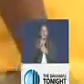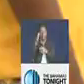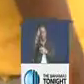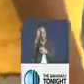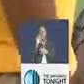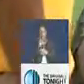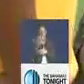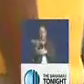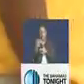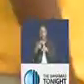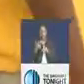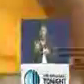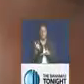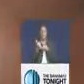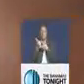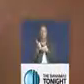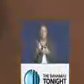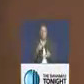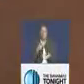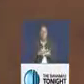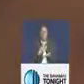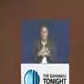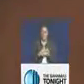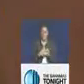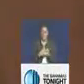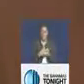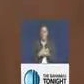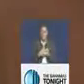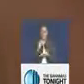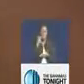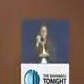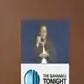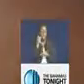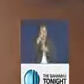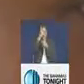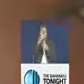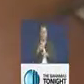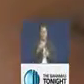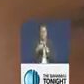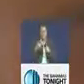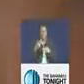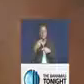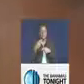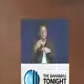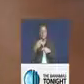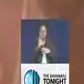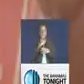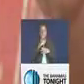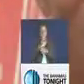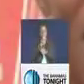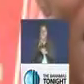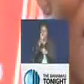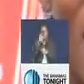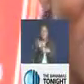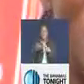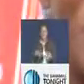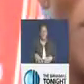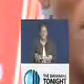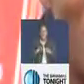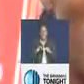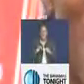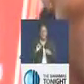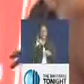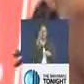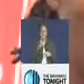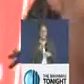give her any financial support, Myatt is determined to make it in life. I have to be strong because I lost my